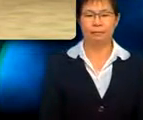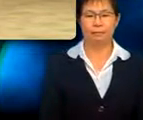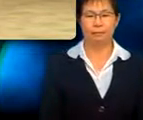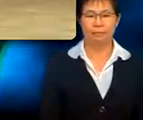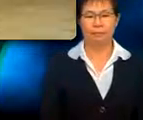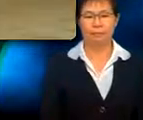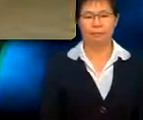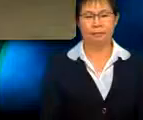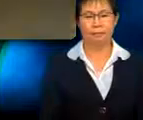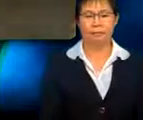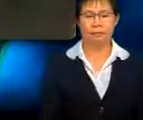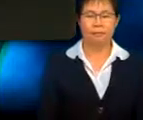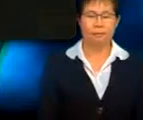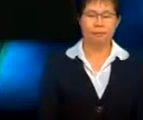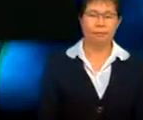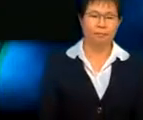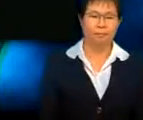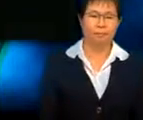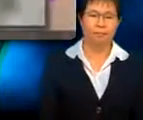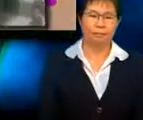Day! Super Day!